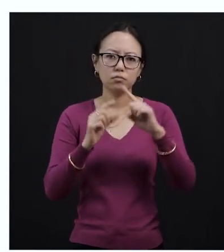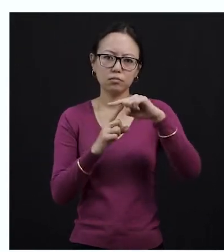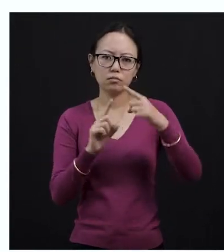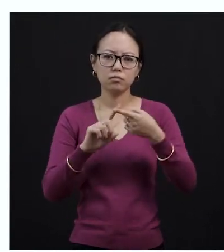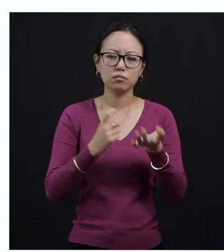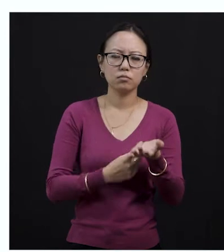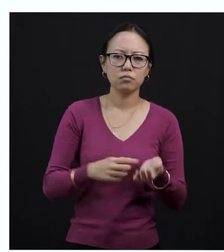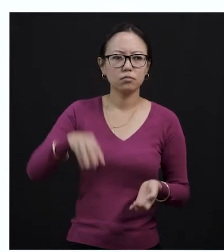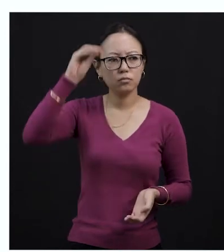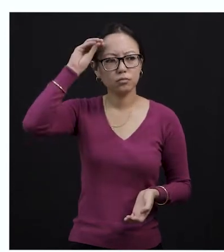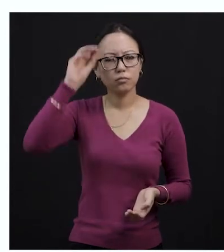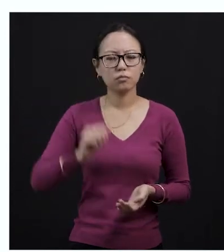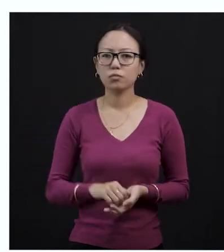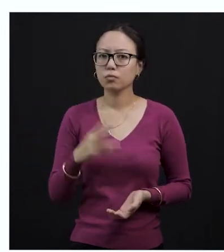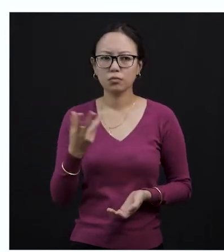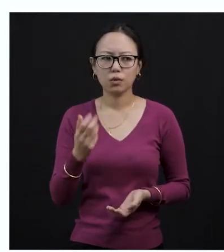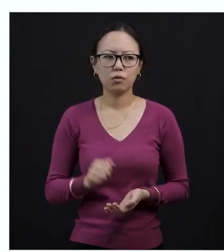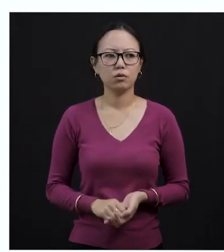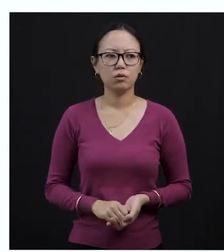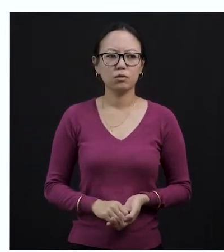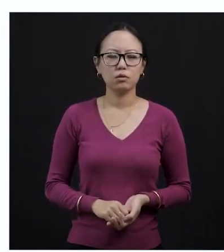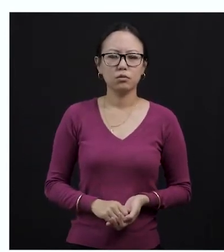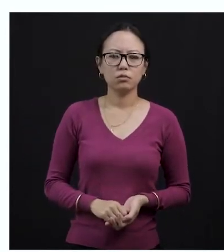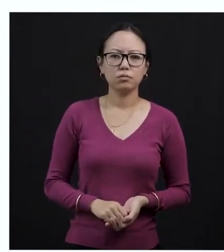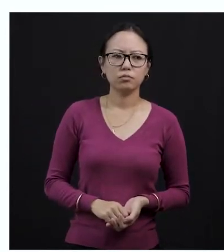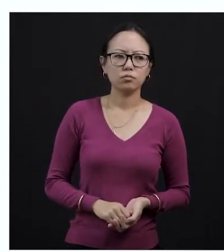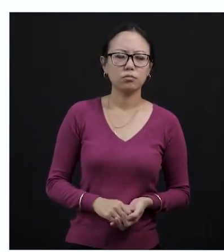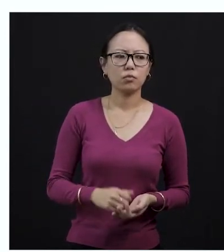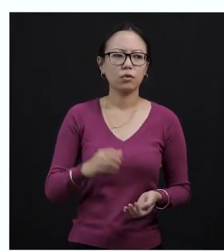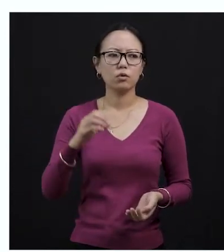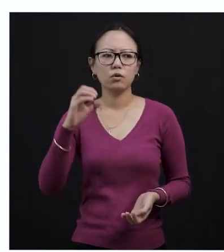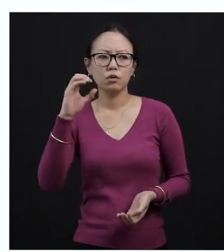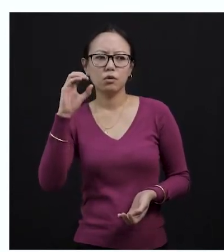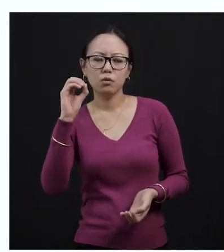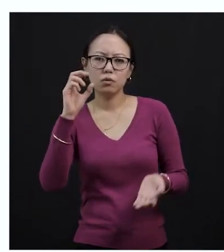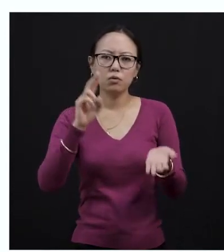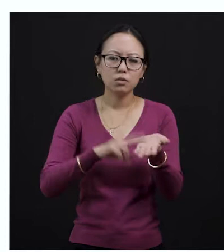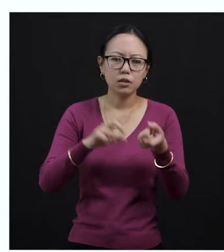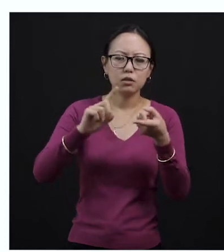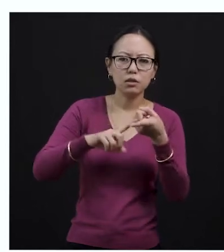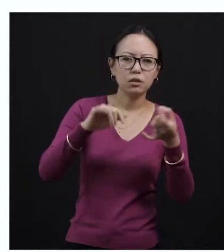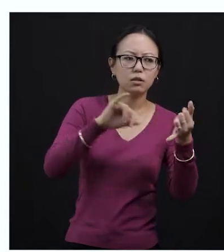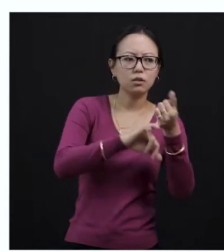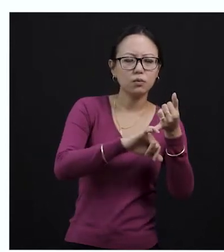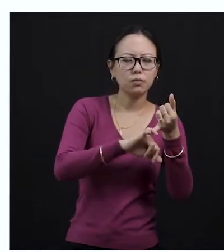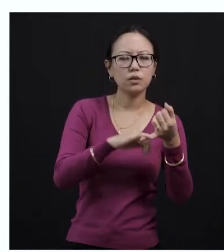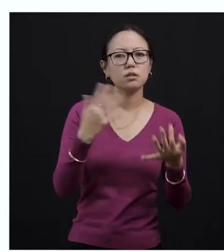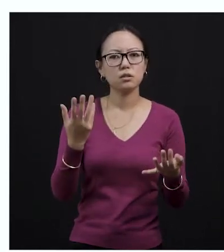identify the numerals in ones and tens place. Now this is a new word for you. It's going to